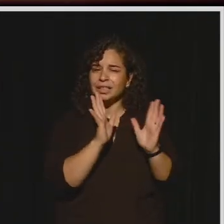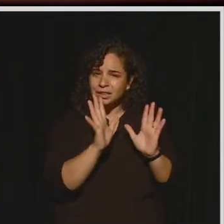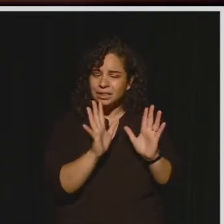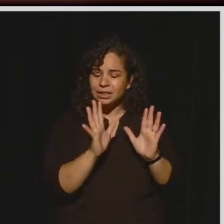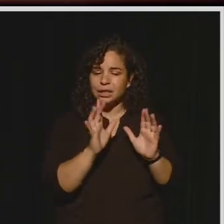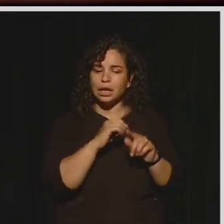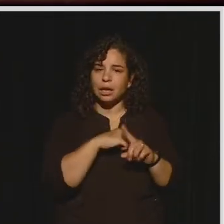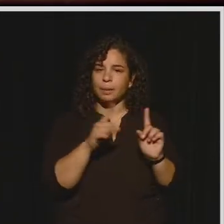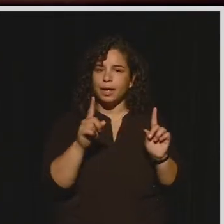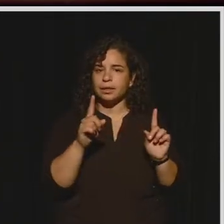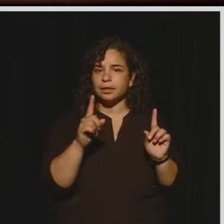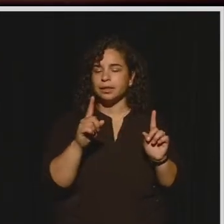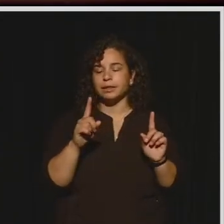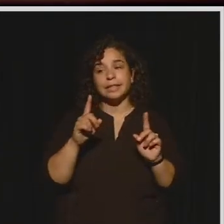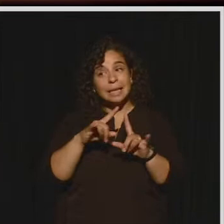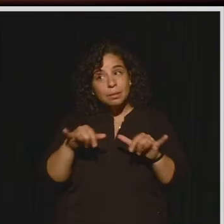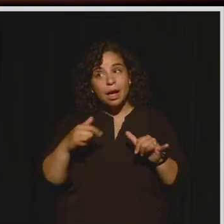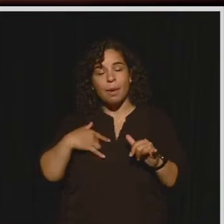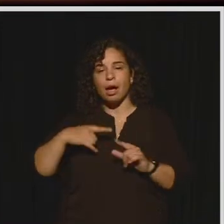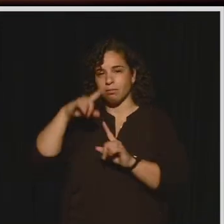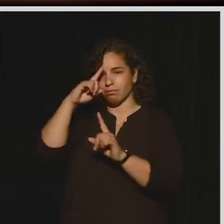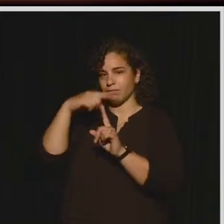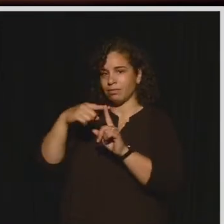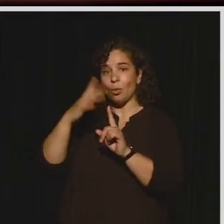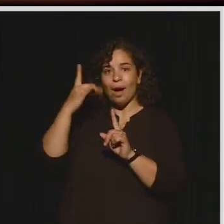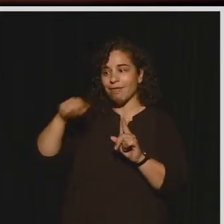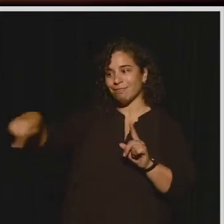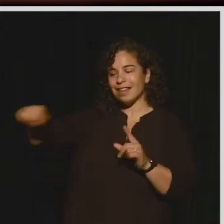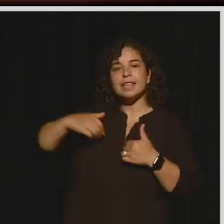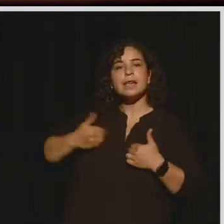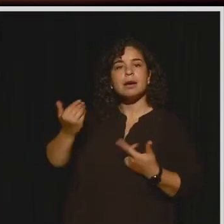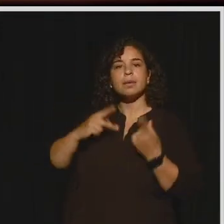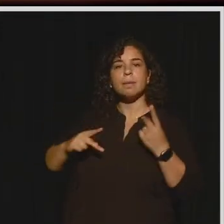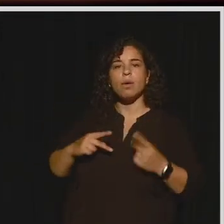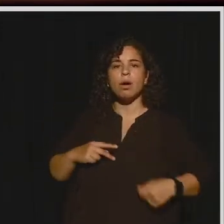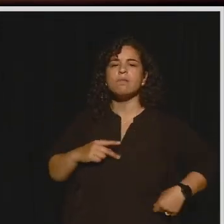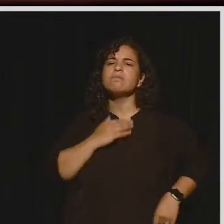great hope, because these young people, they're not having it.